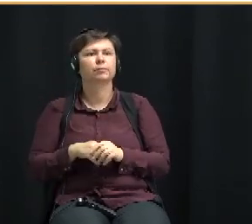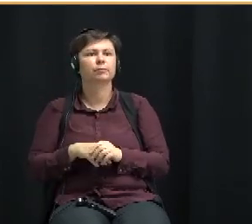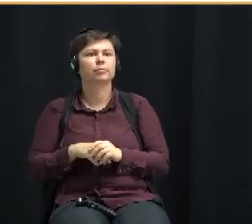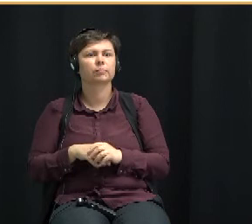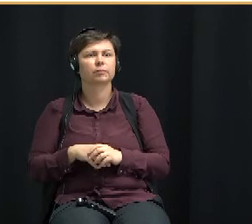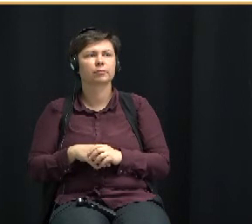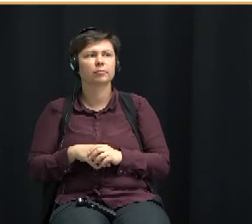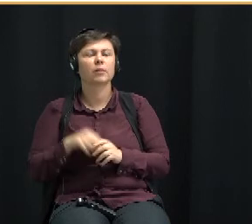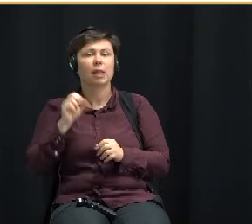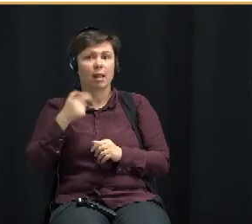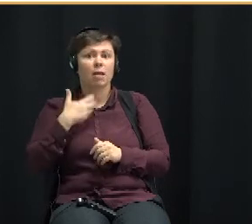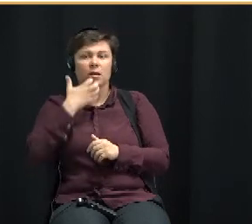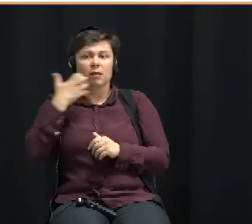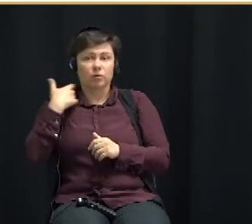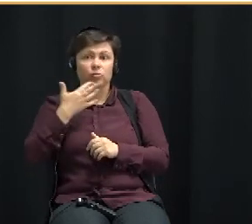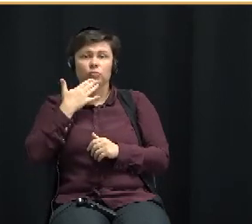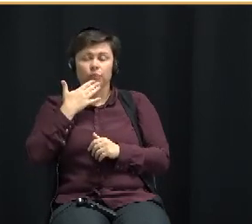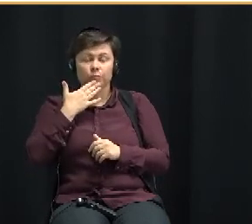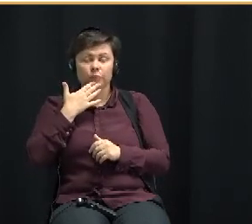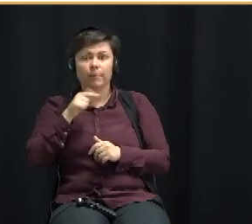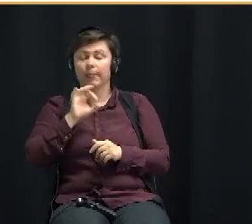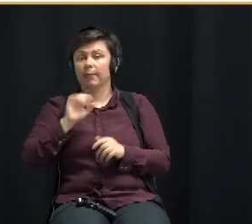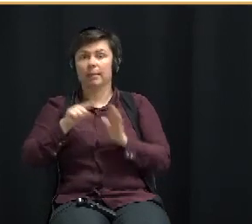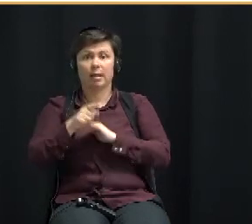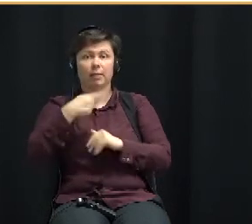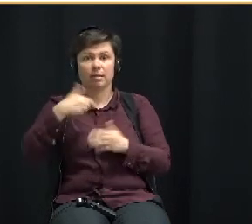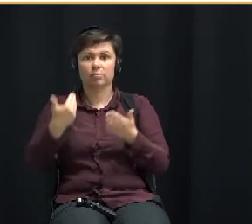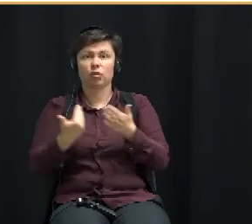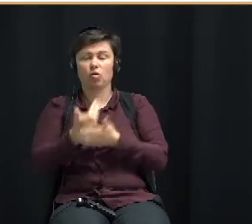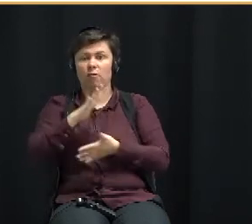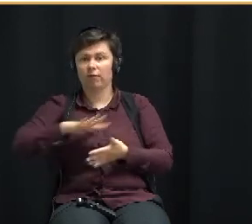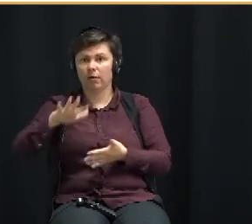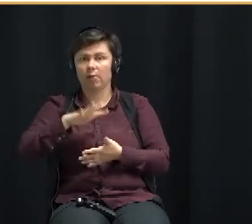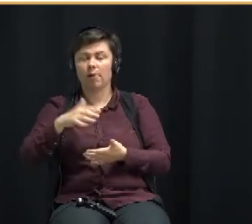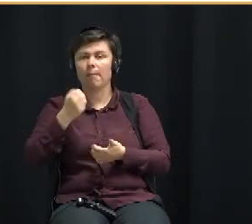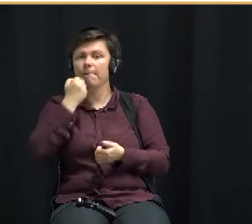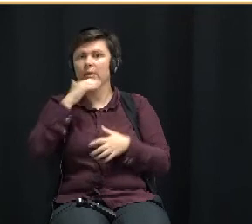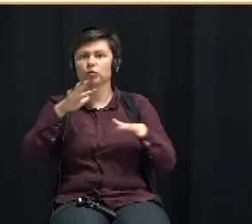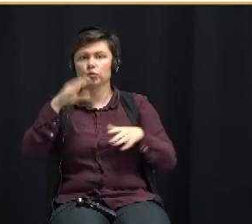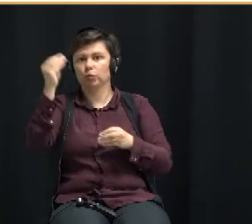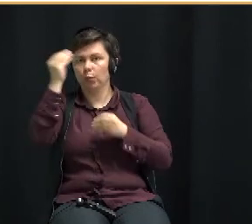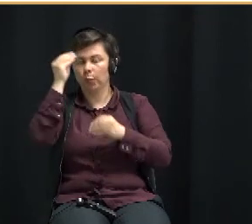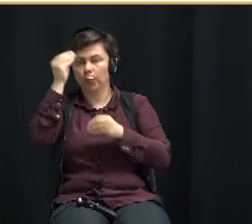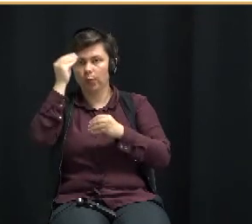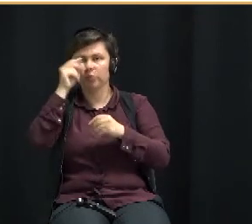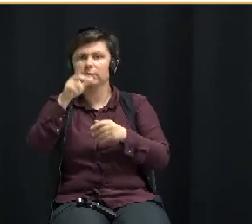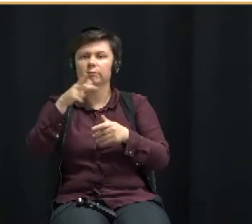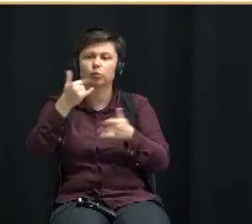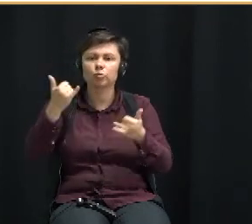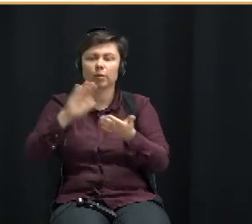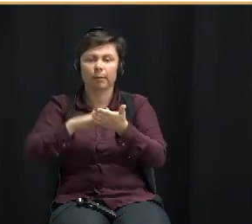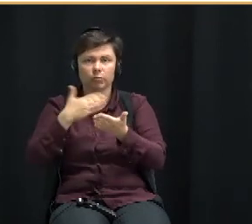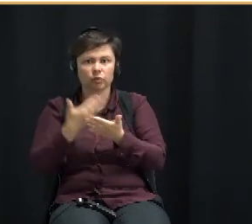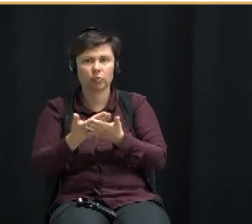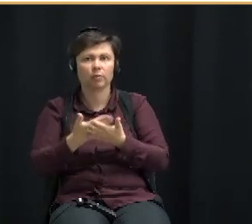been a new field, and there has been a lot of learning by doing. And in Norway, we